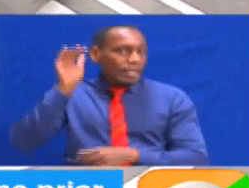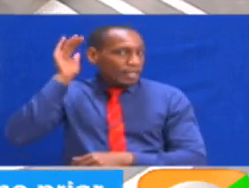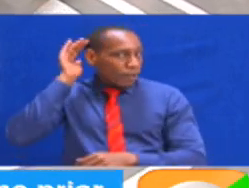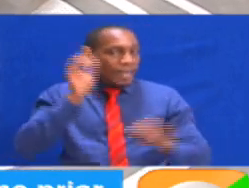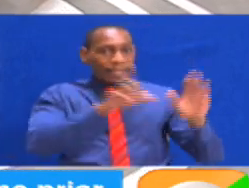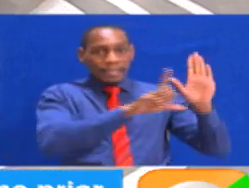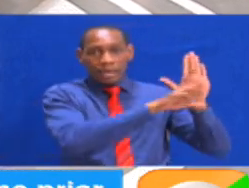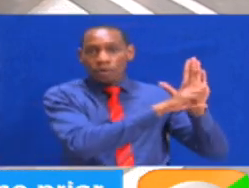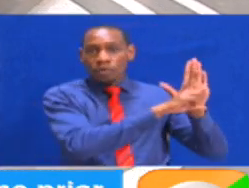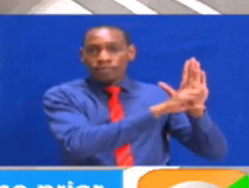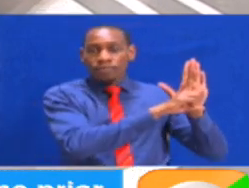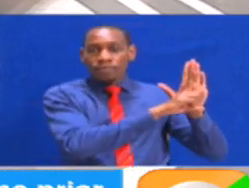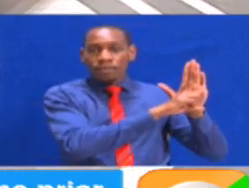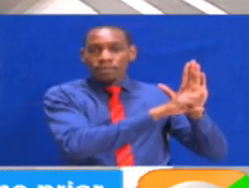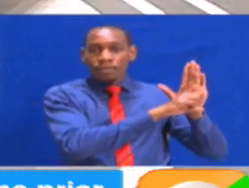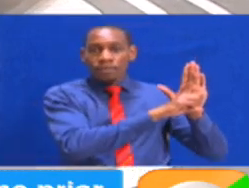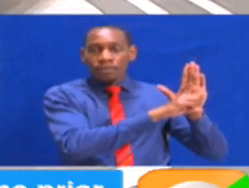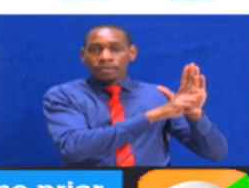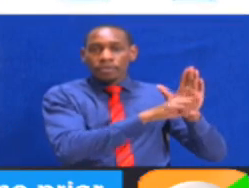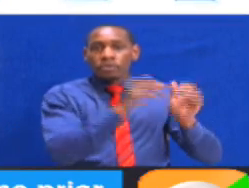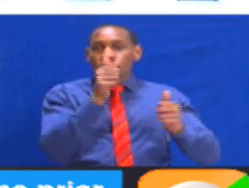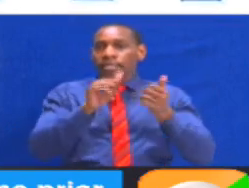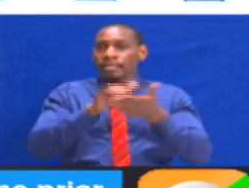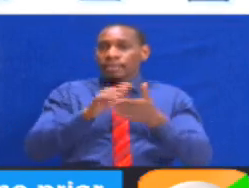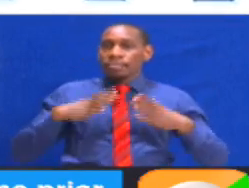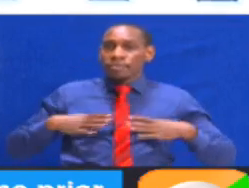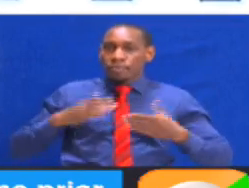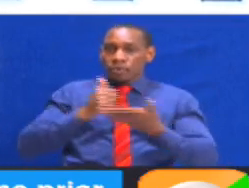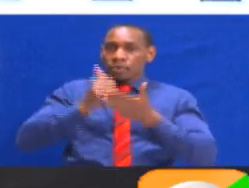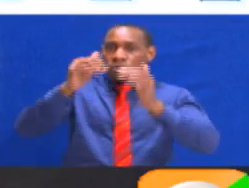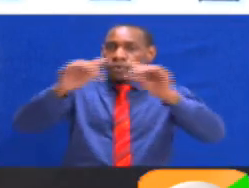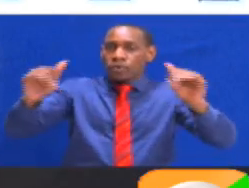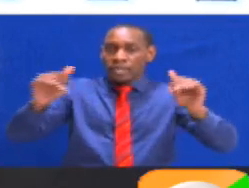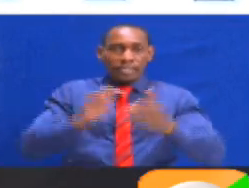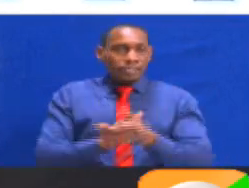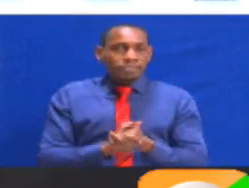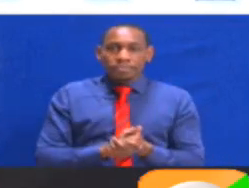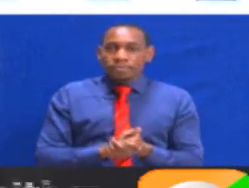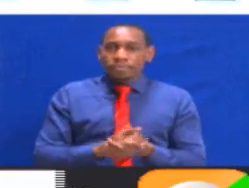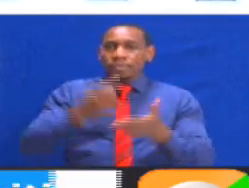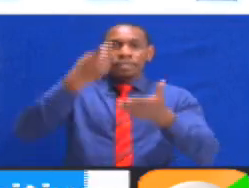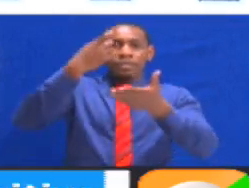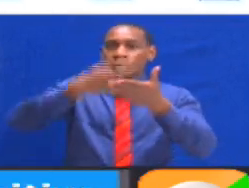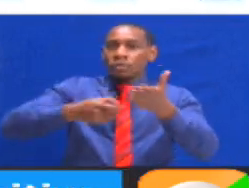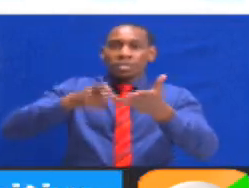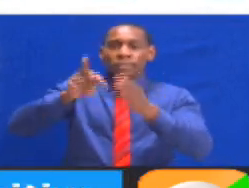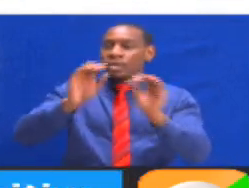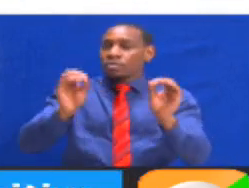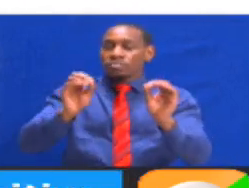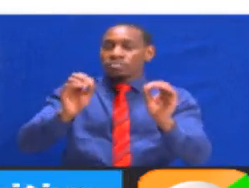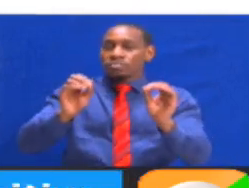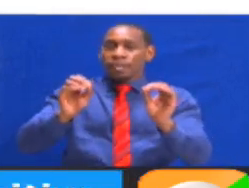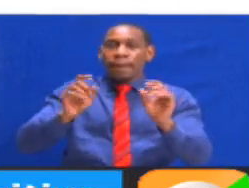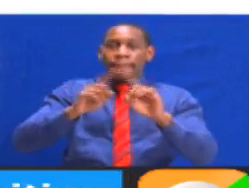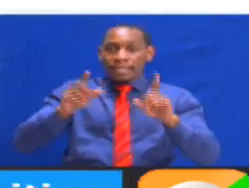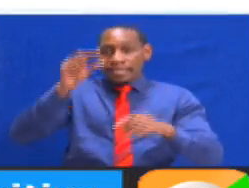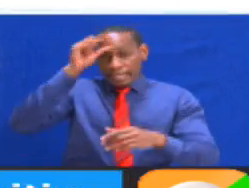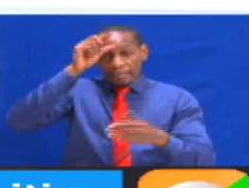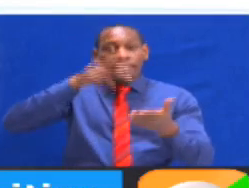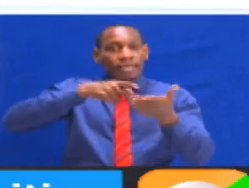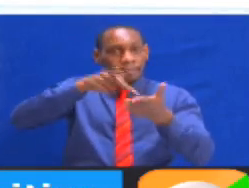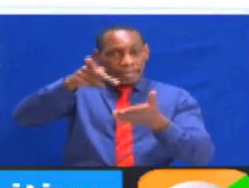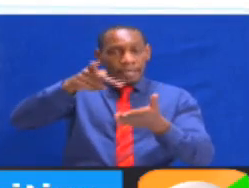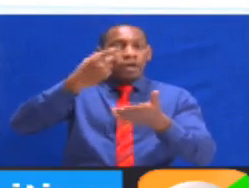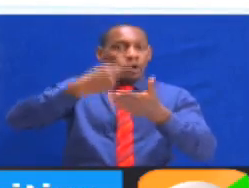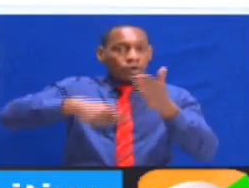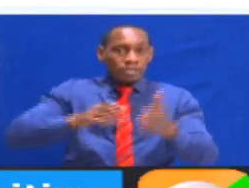law, which is that those who are in quarantine will not be charged. It won't be at their own cost, but the government will be taking